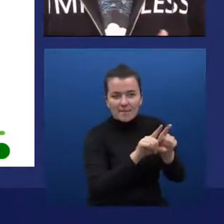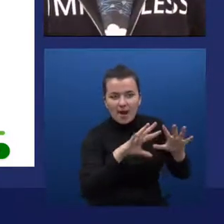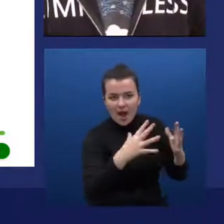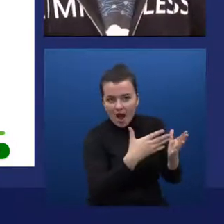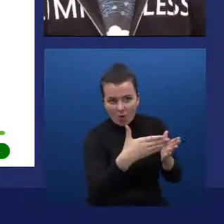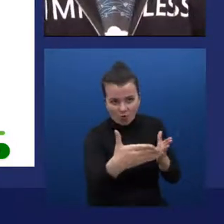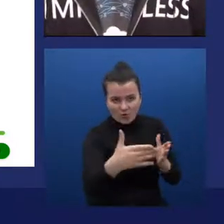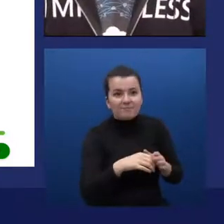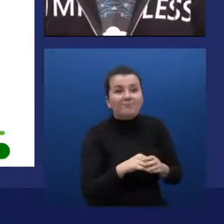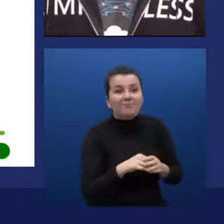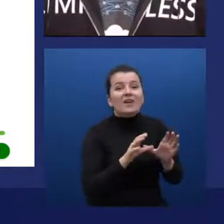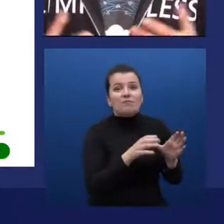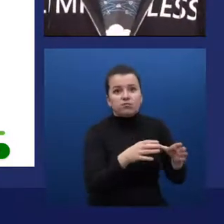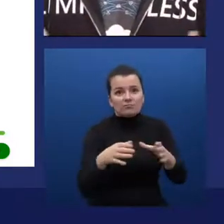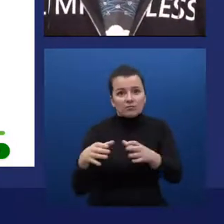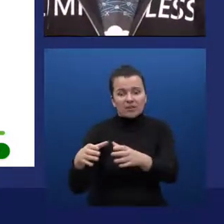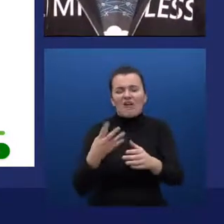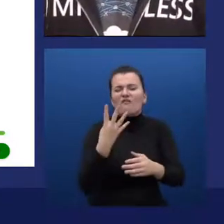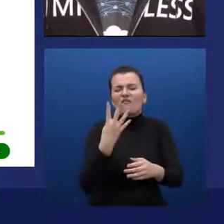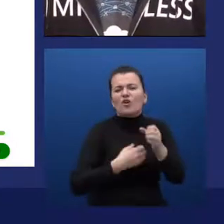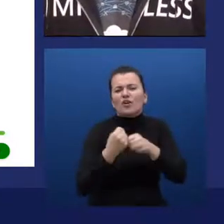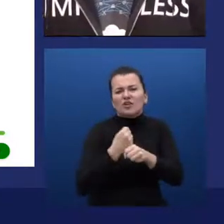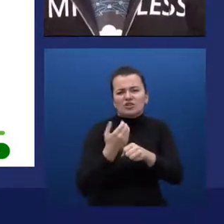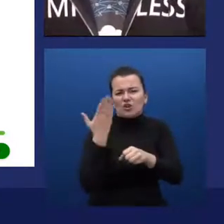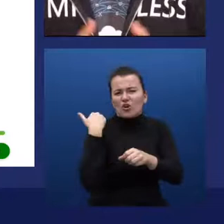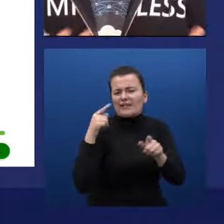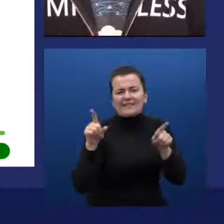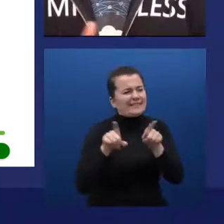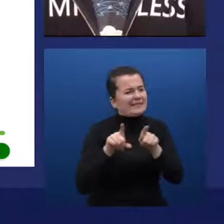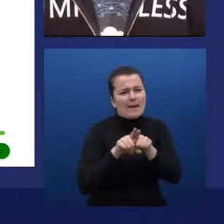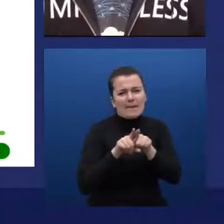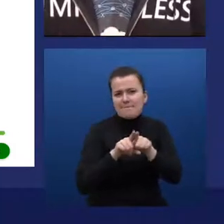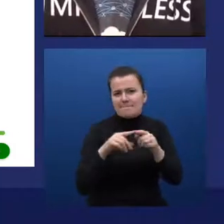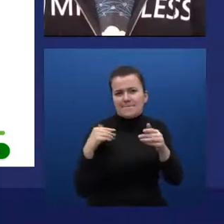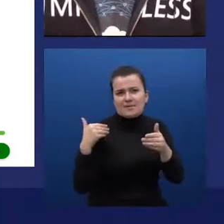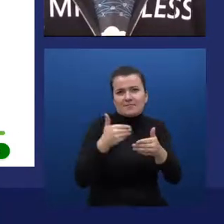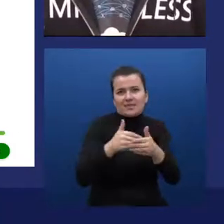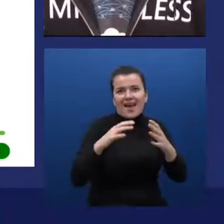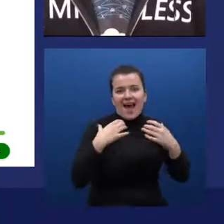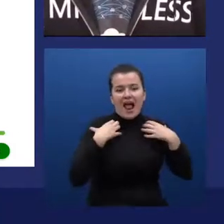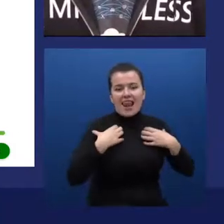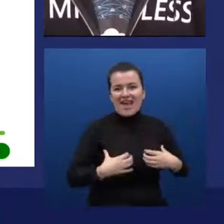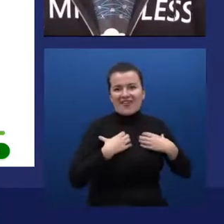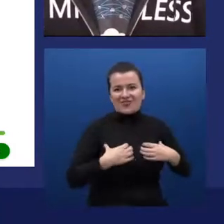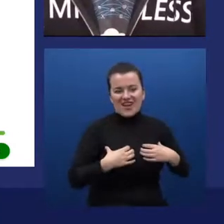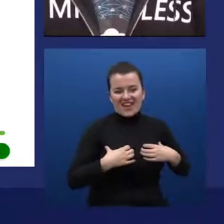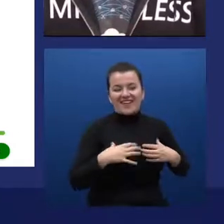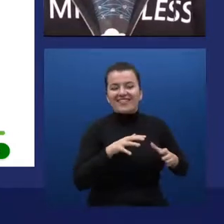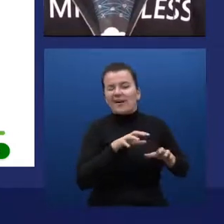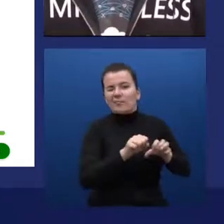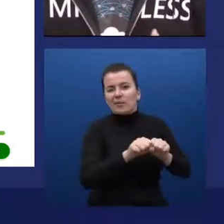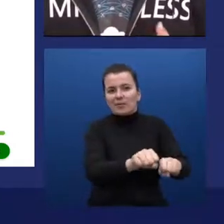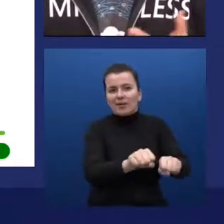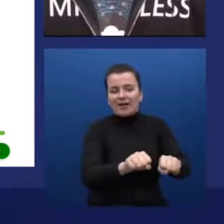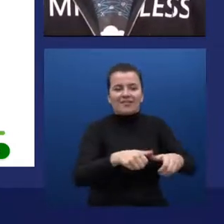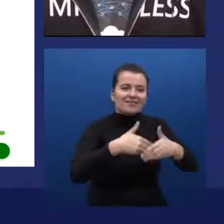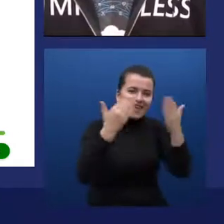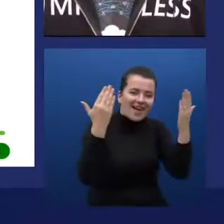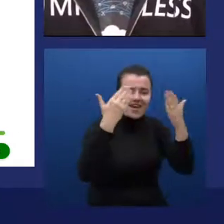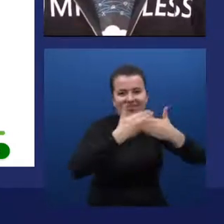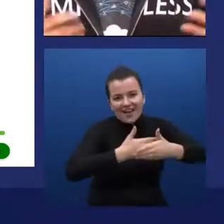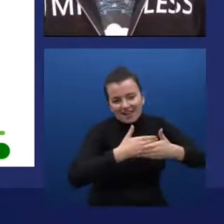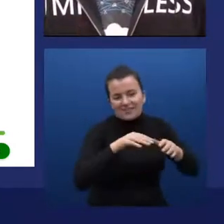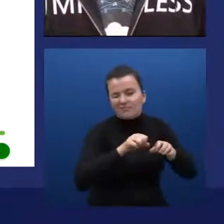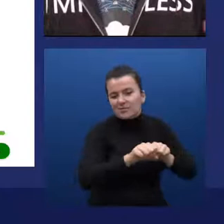form because it was 4 years ago in terms of the identification of the life jacket as well. And so in this scenario here, I'm